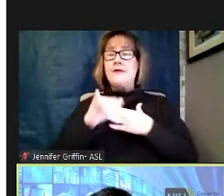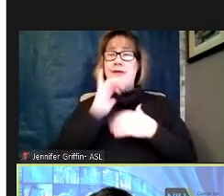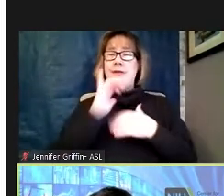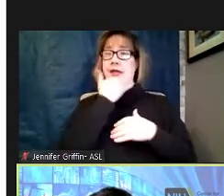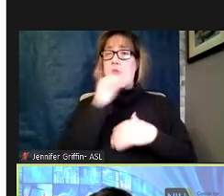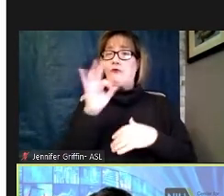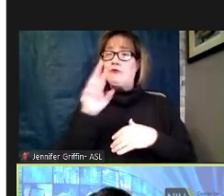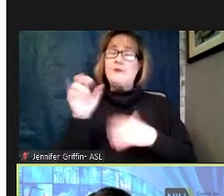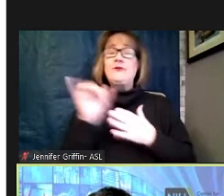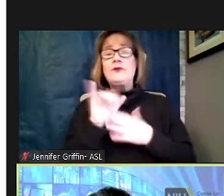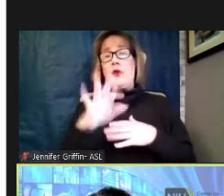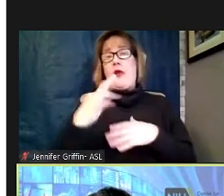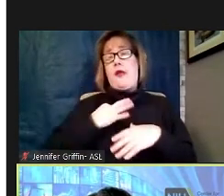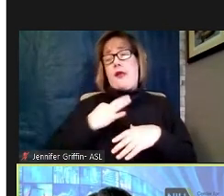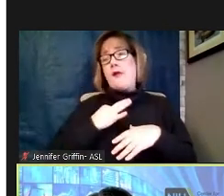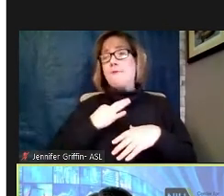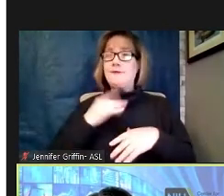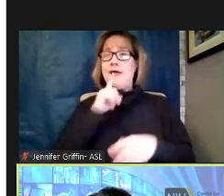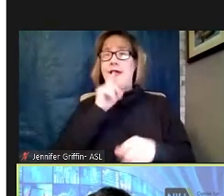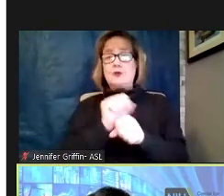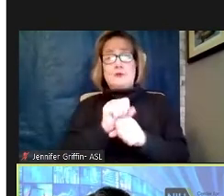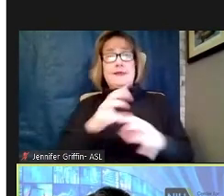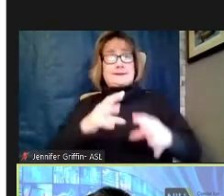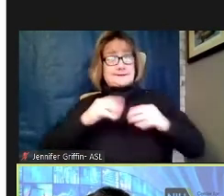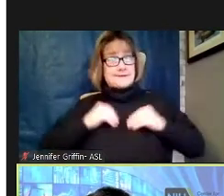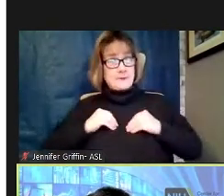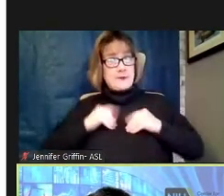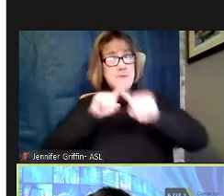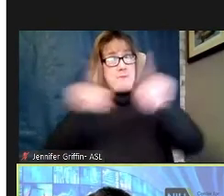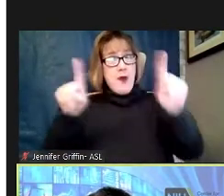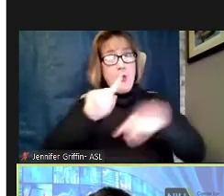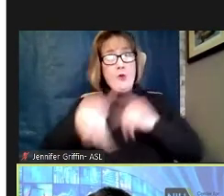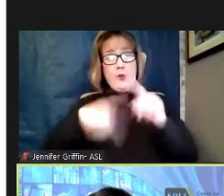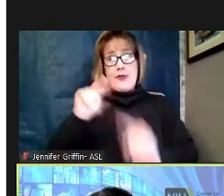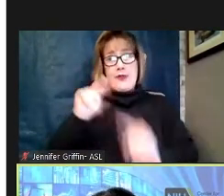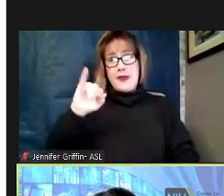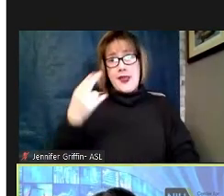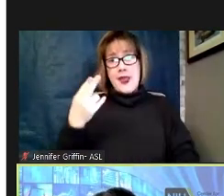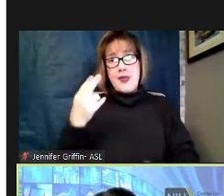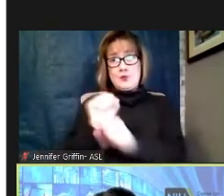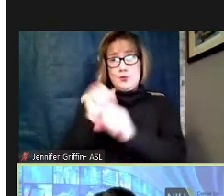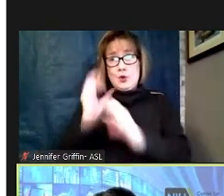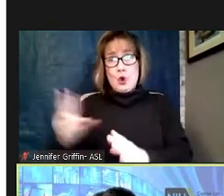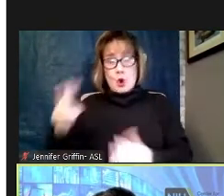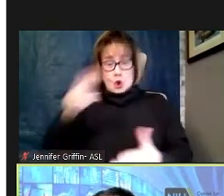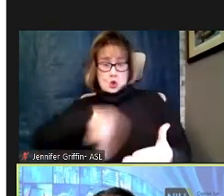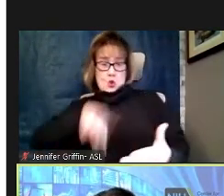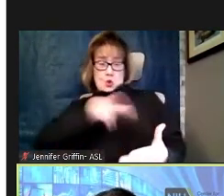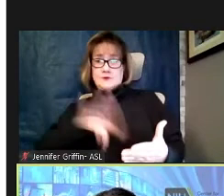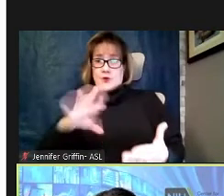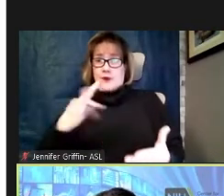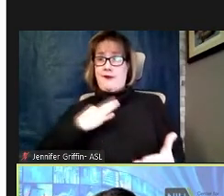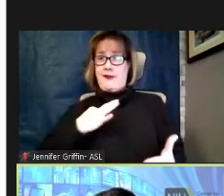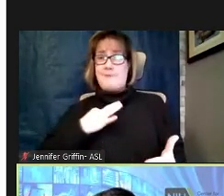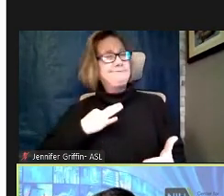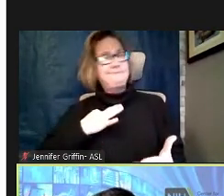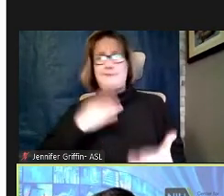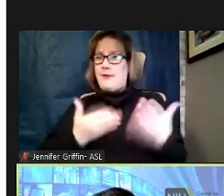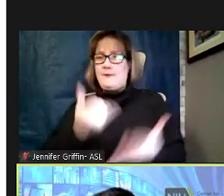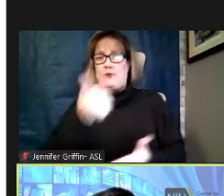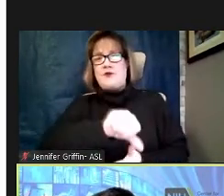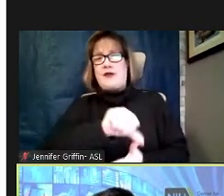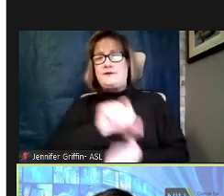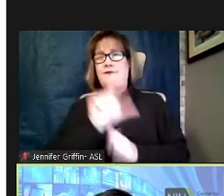so that your application is actually accepted. But again, when NIH personnel actually looks at the application, they may reject it at a